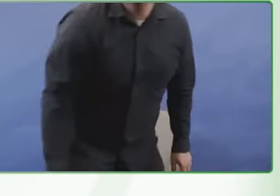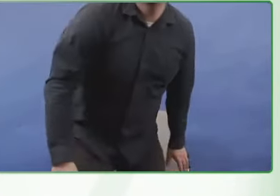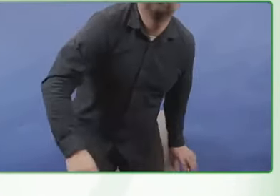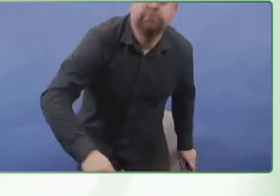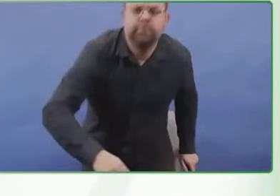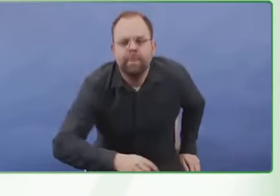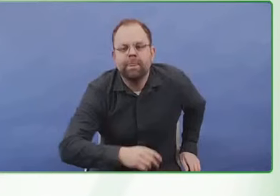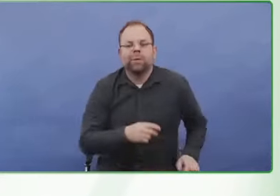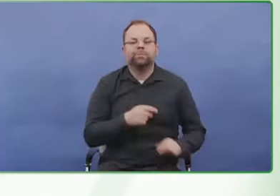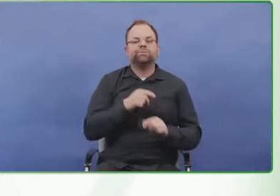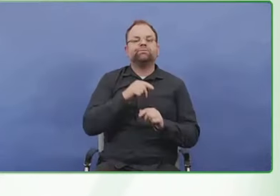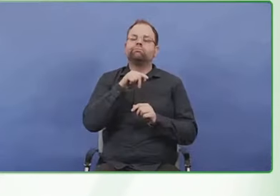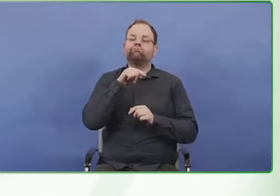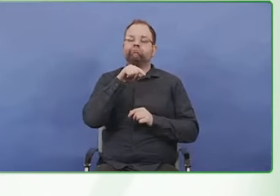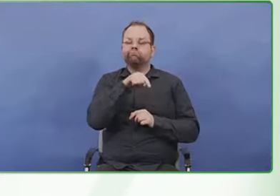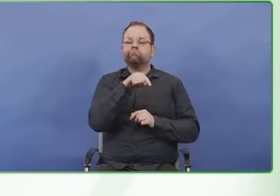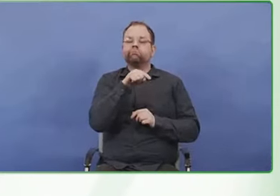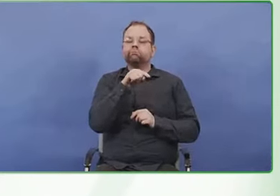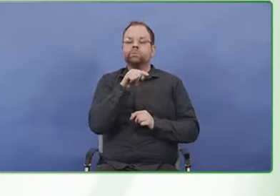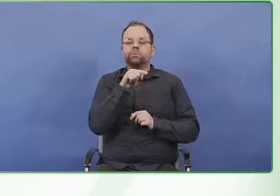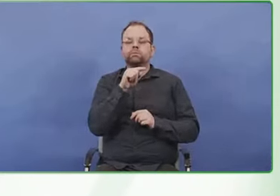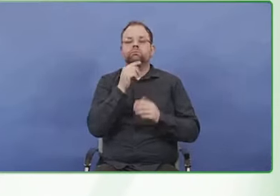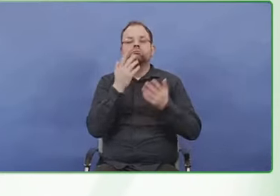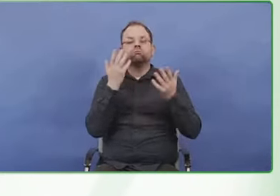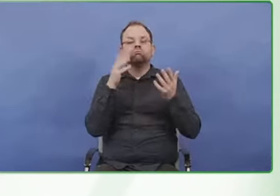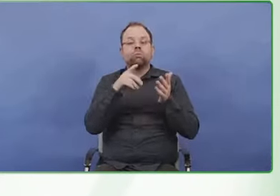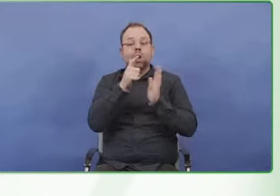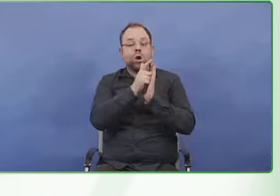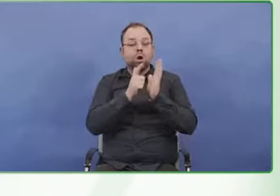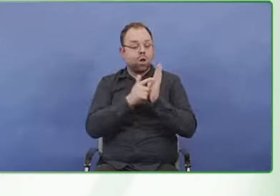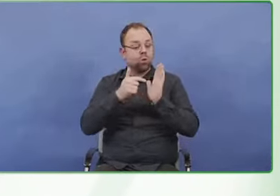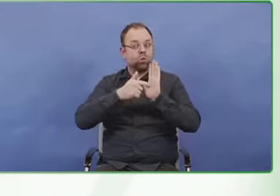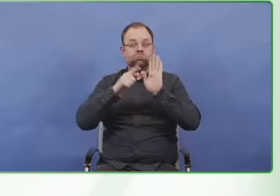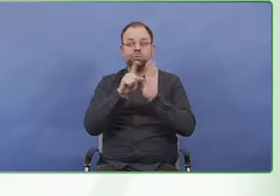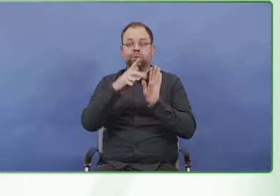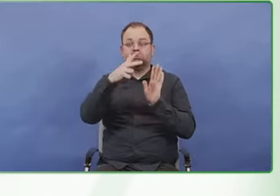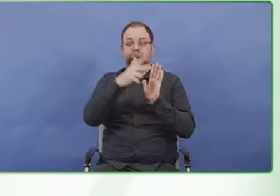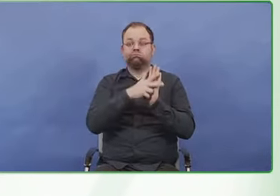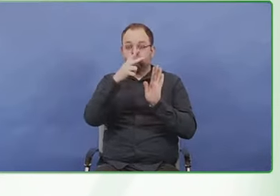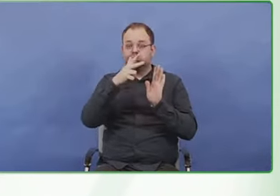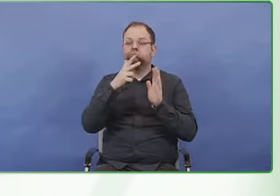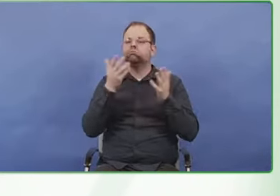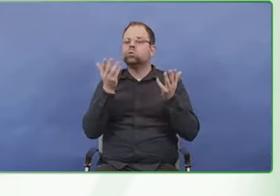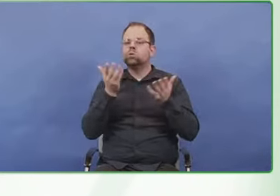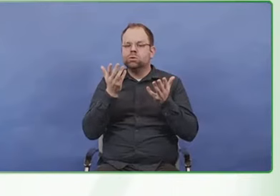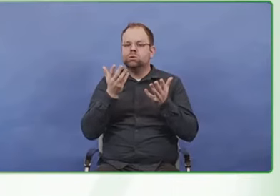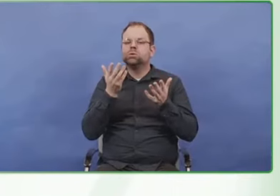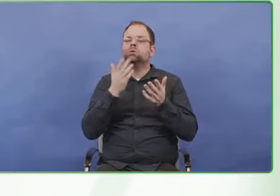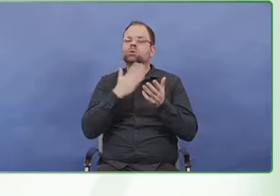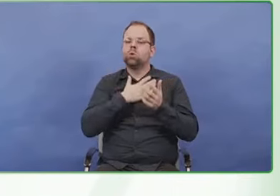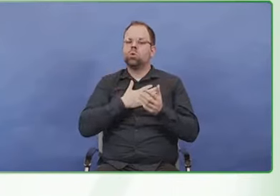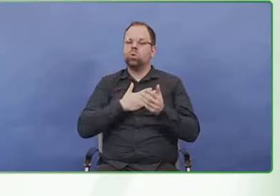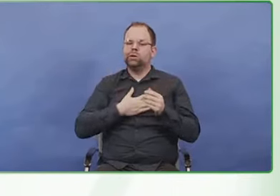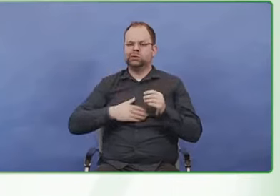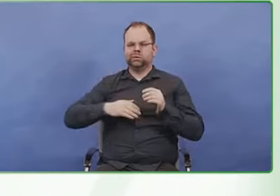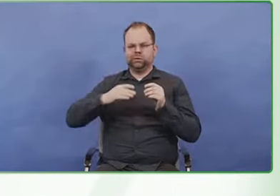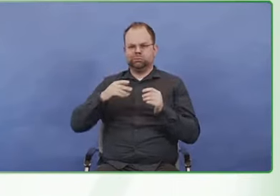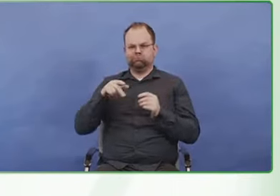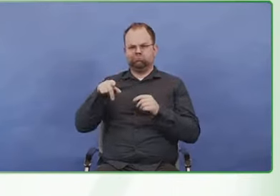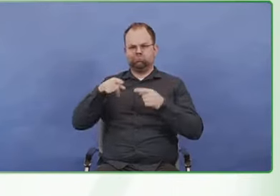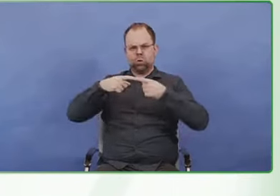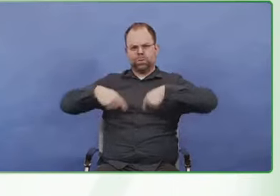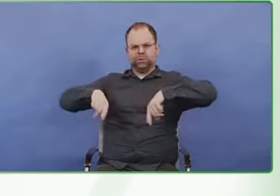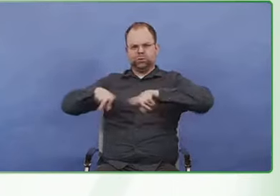and meaningful lives to the extent possible. It also establishes that people with disabilities, of